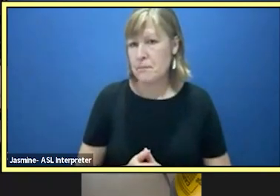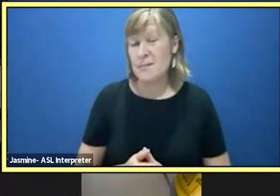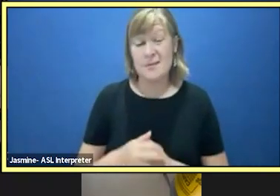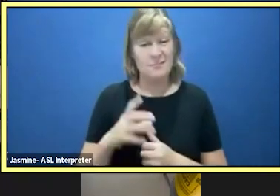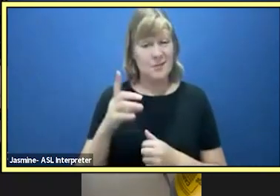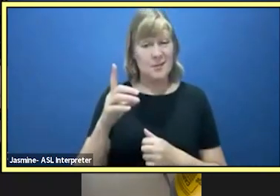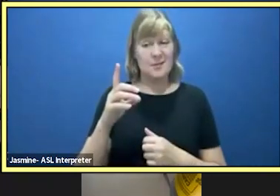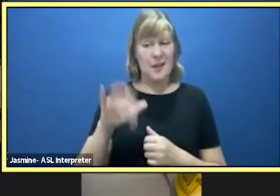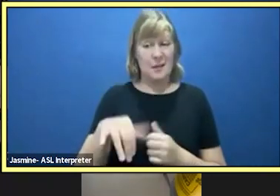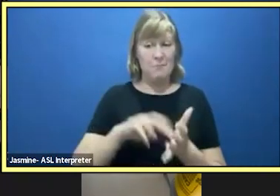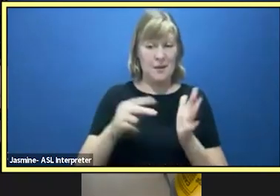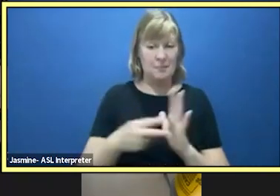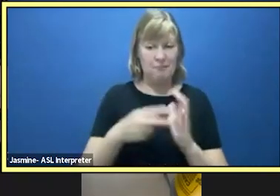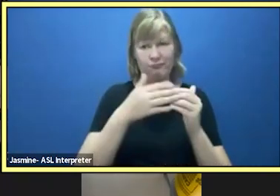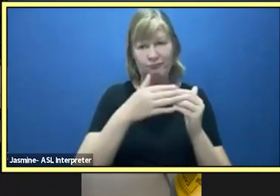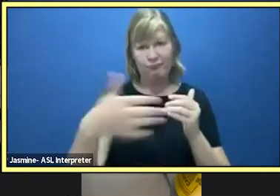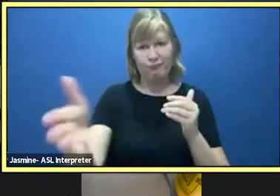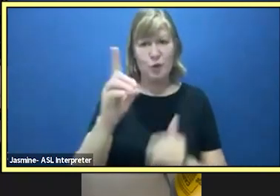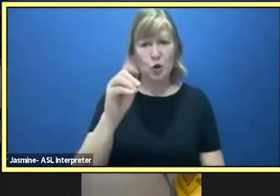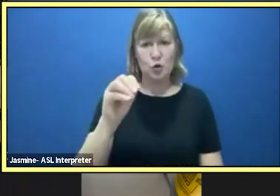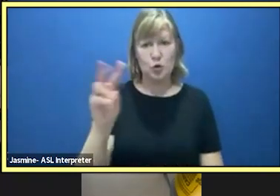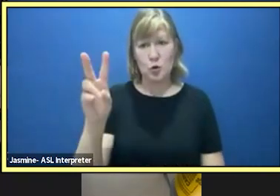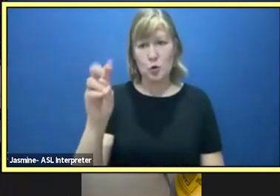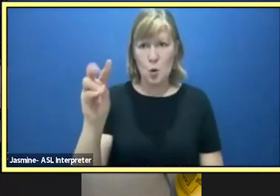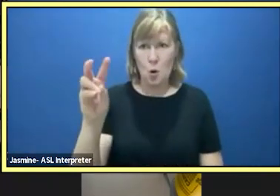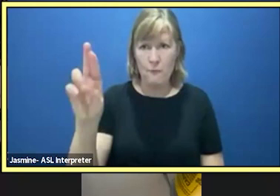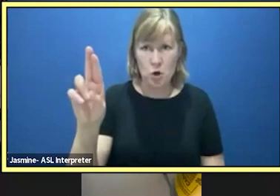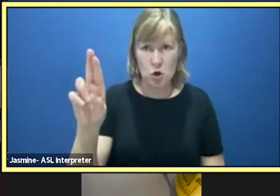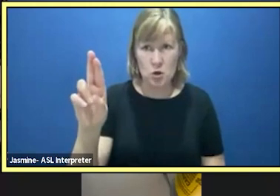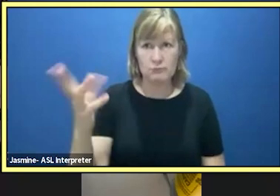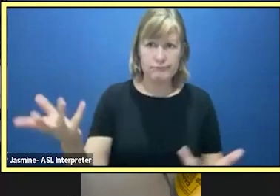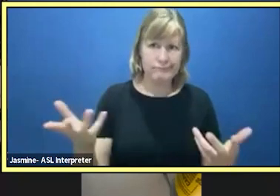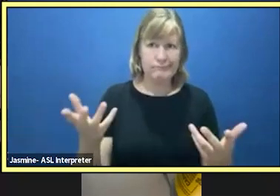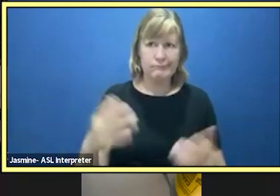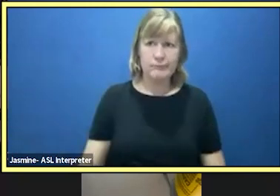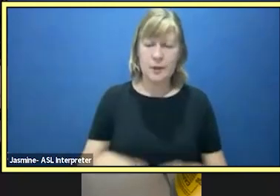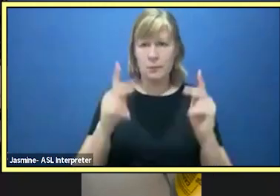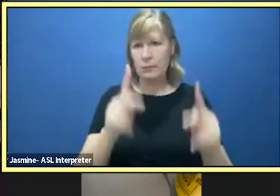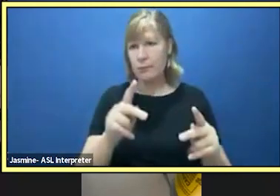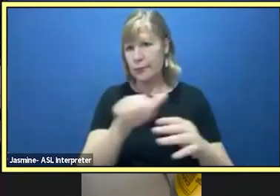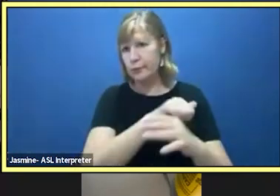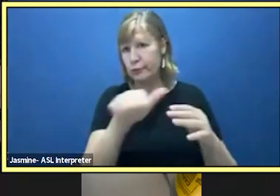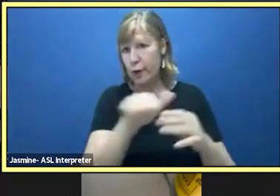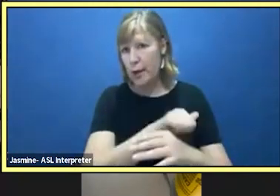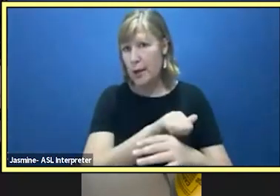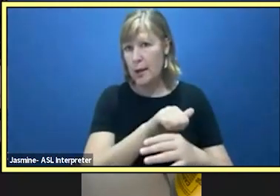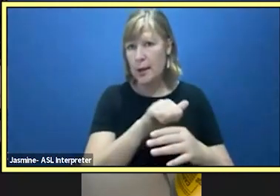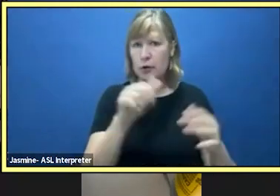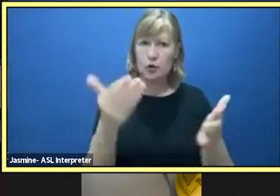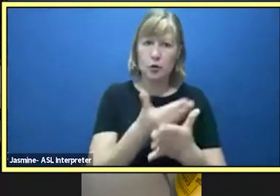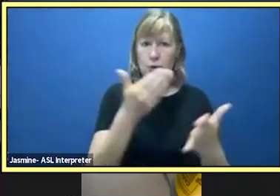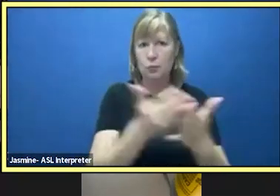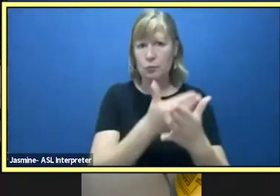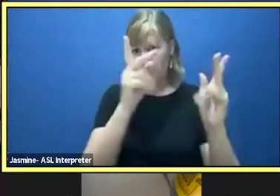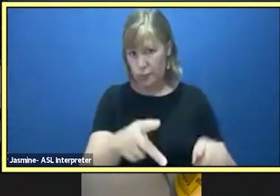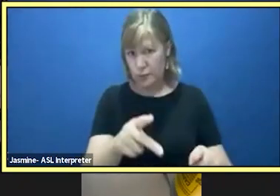person after receiving training will be brought up to speed very quickly and have a crash course in